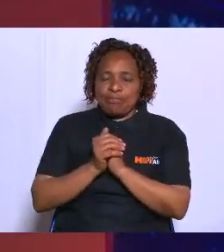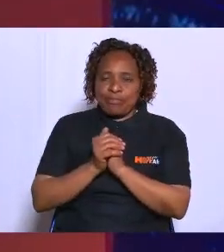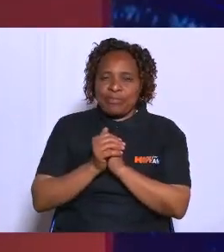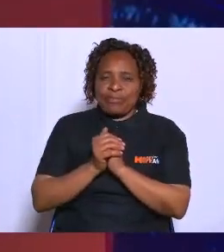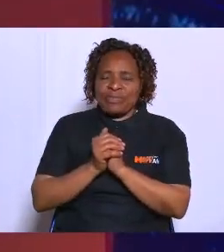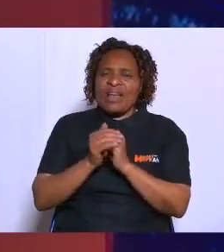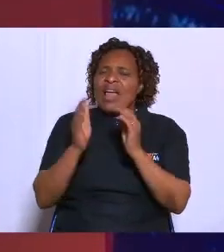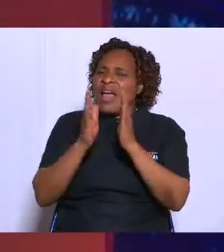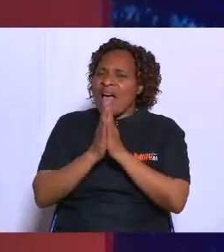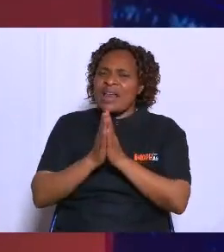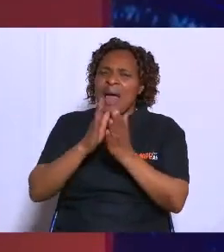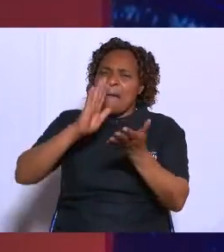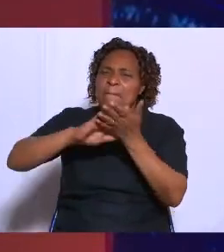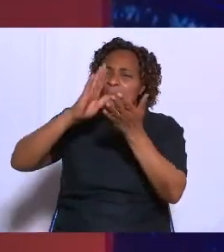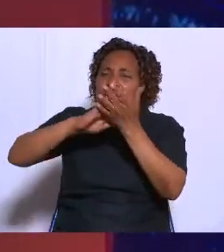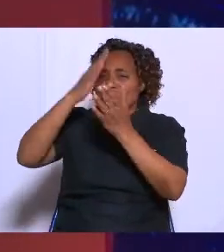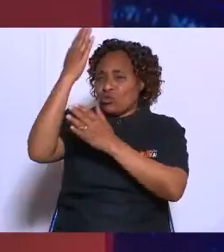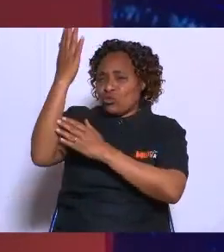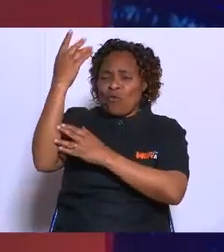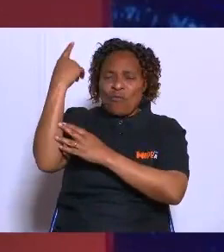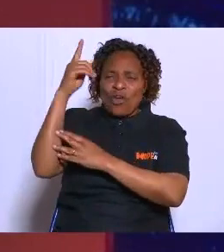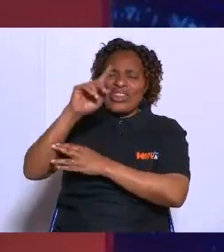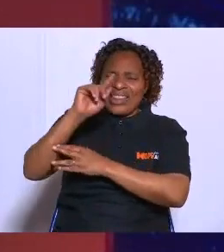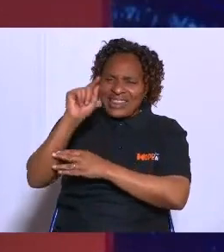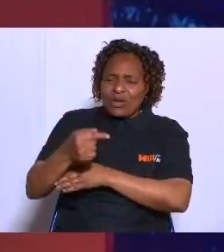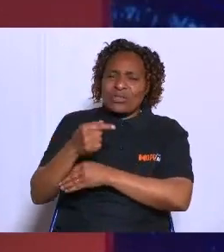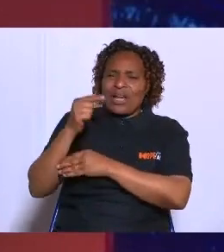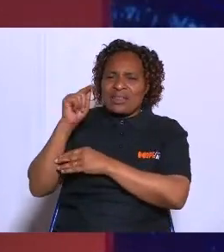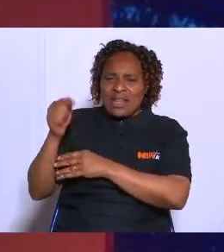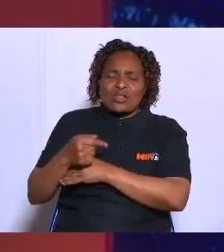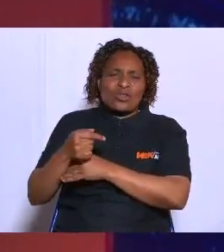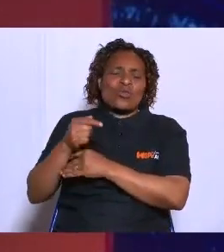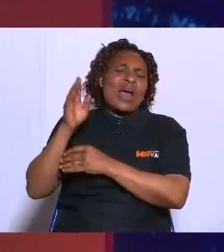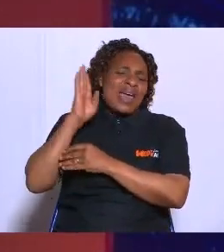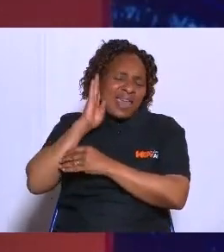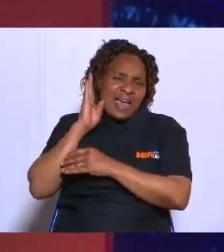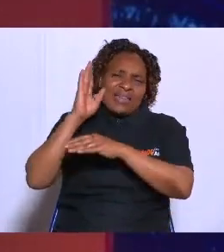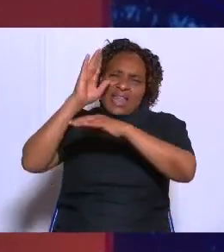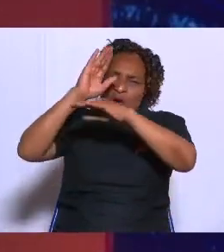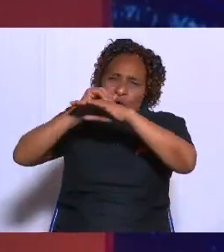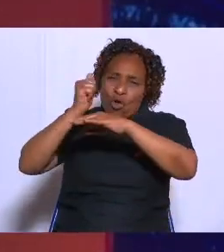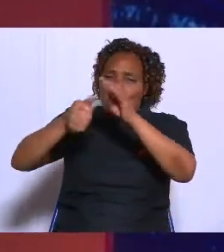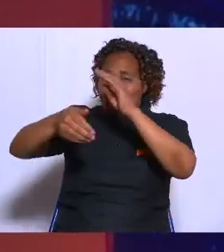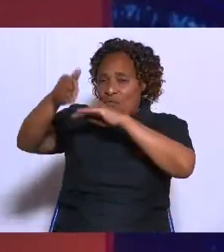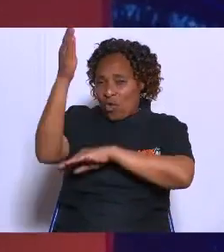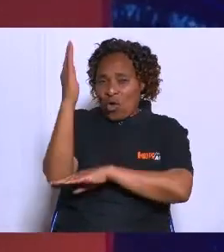and I praise you for the thousands who've heard the call of God